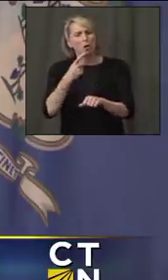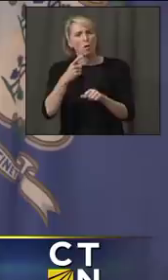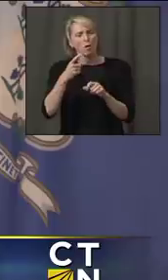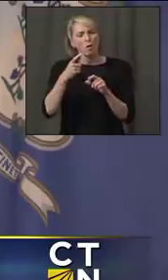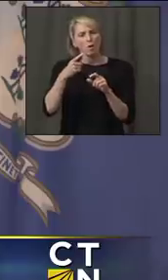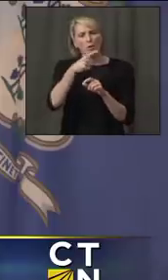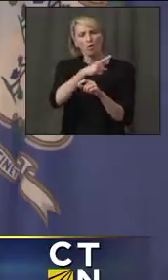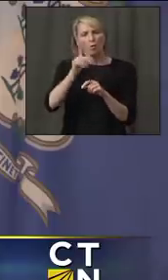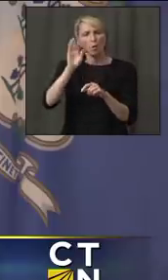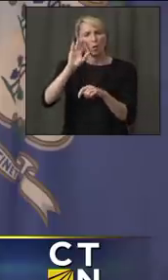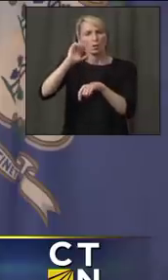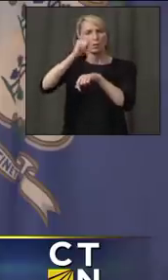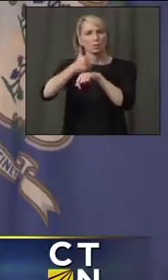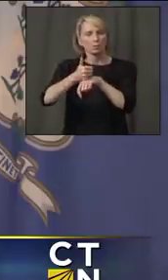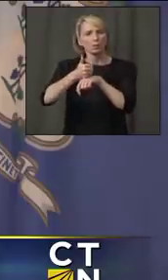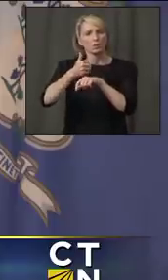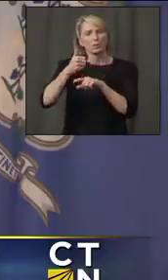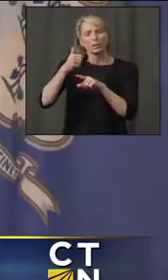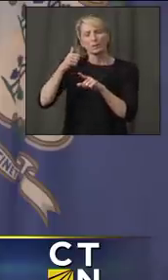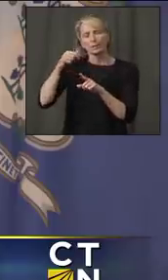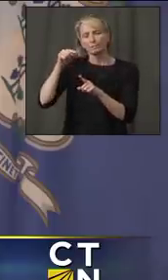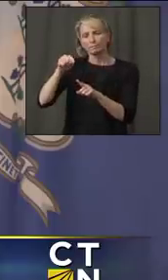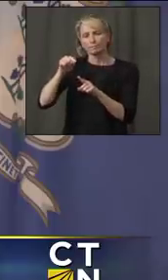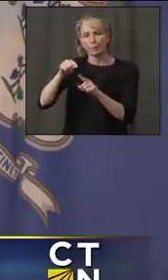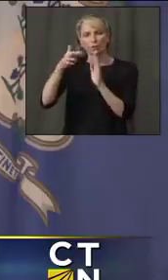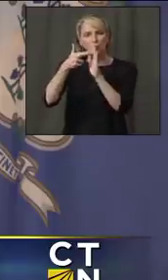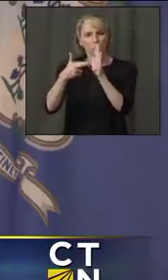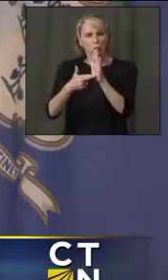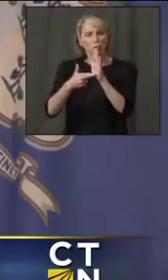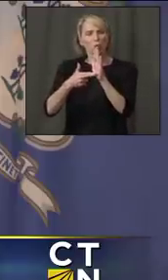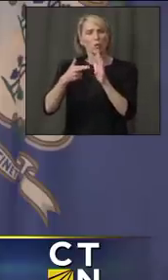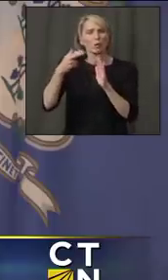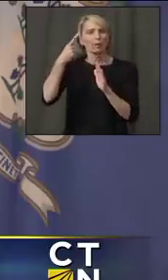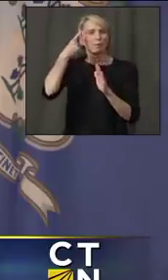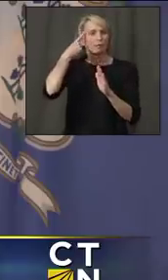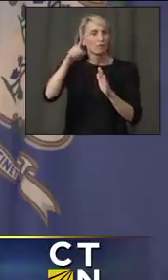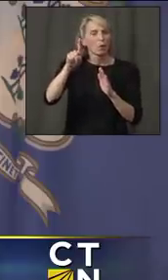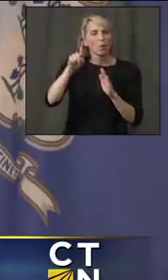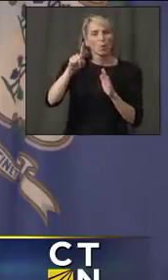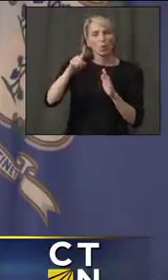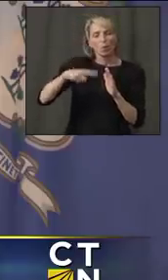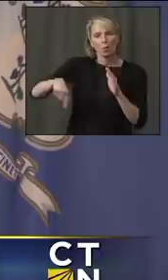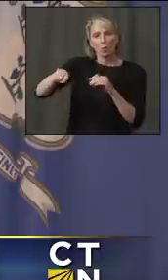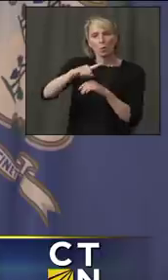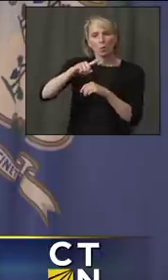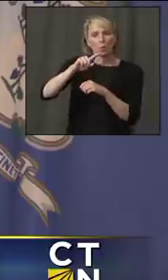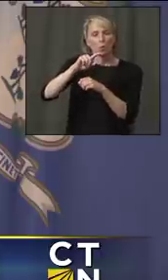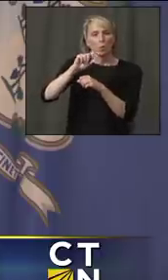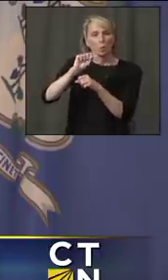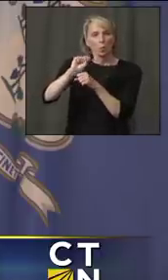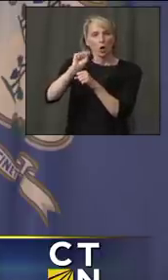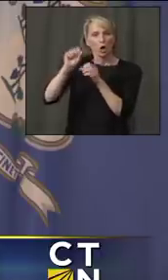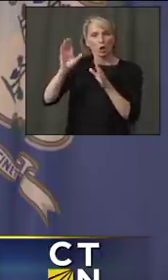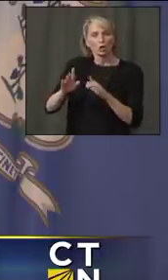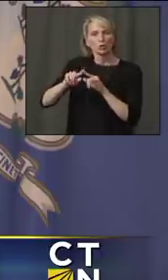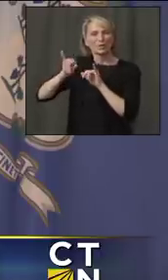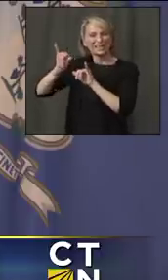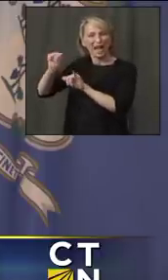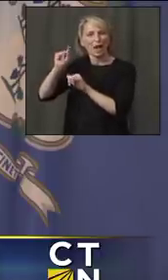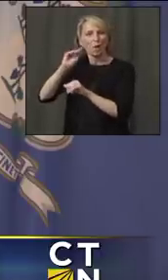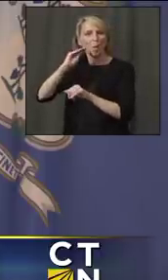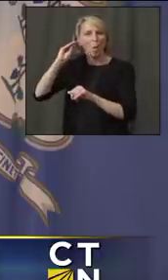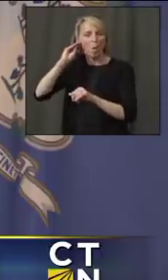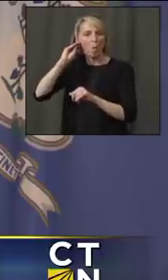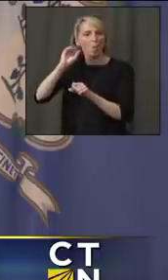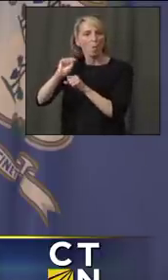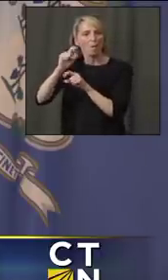for older or immune-challenged workers and individuals to work from home and stay at home and